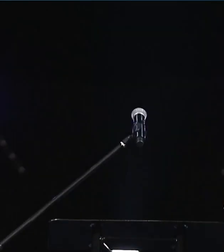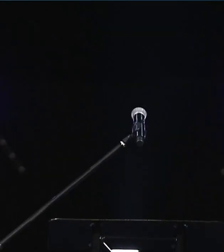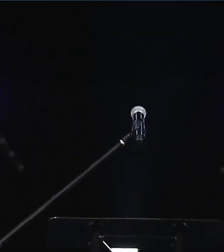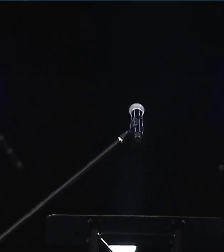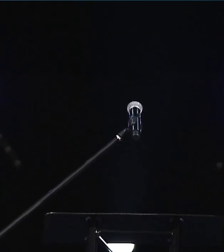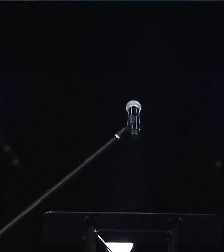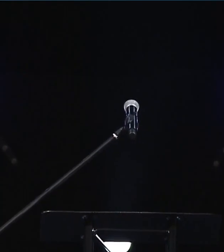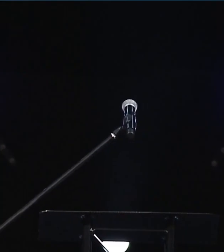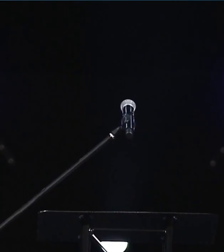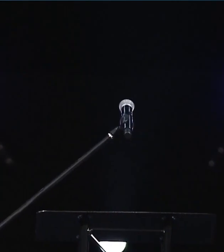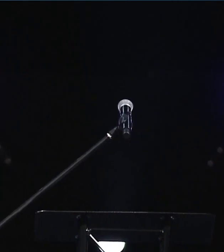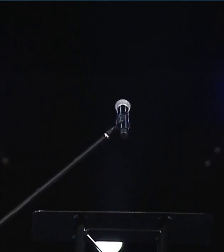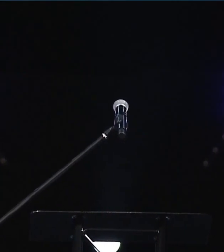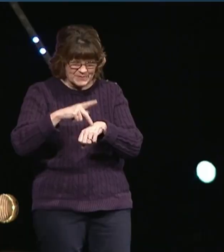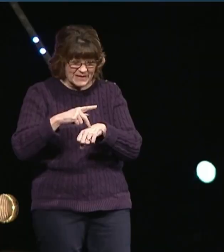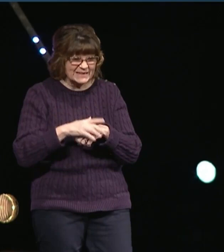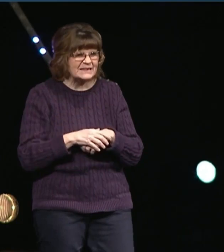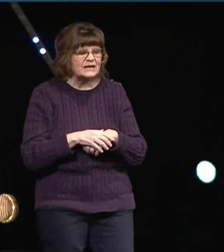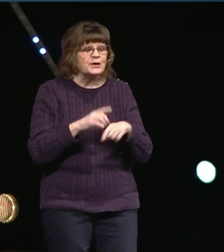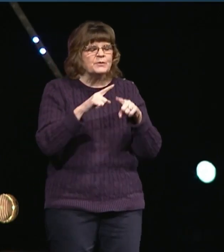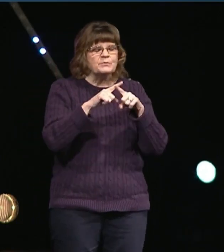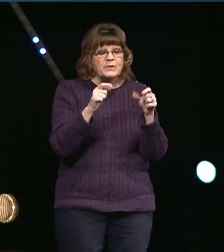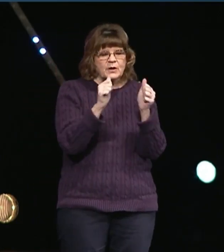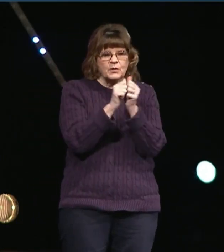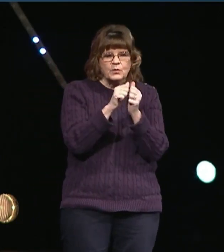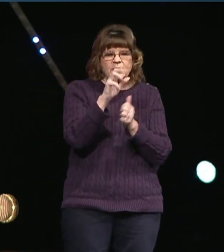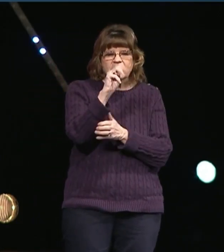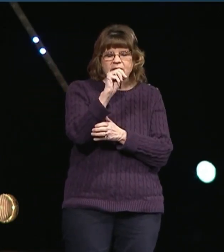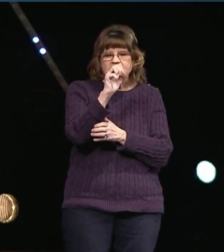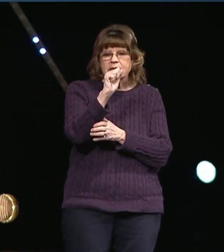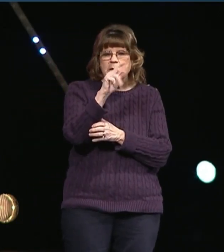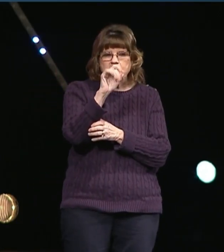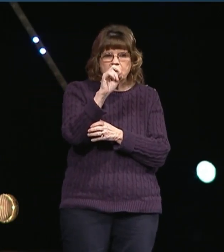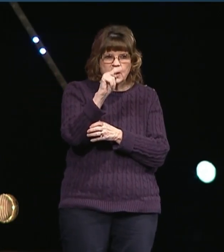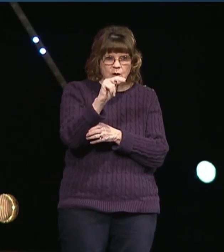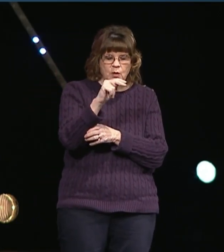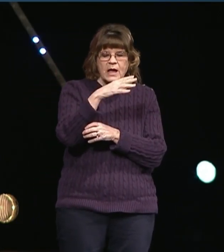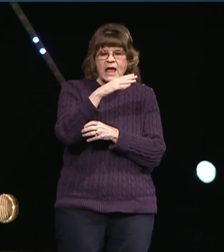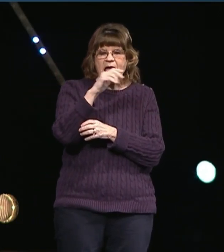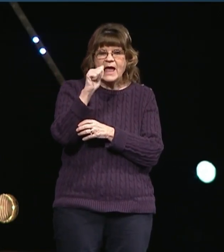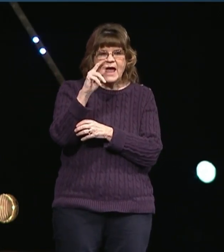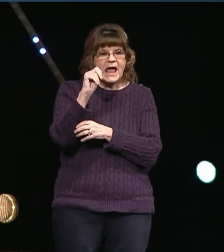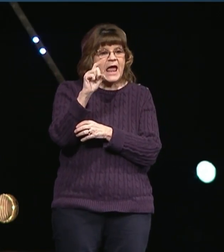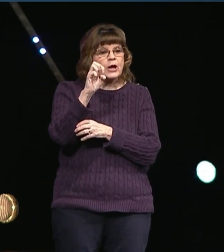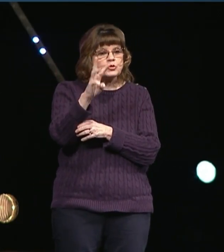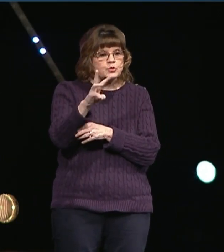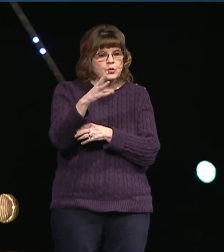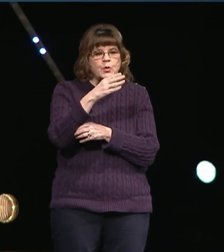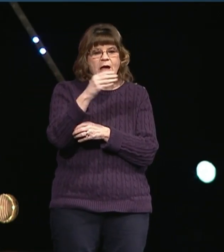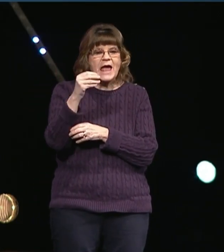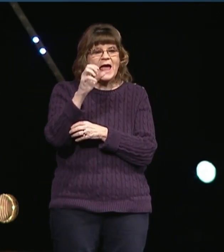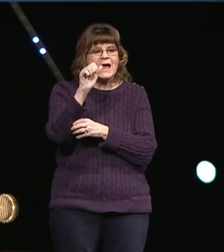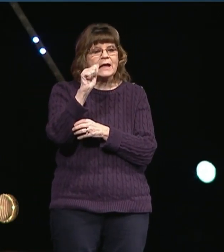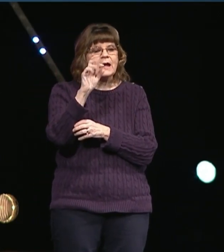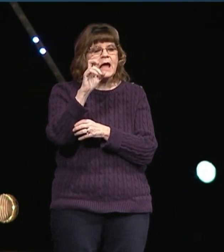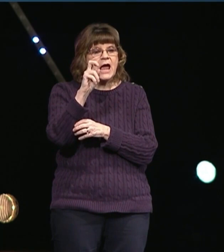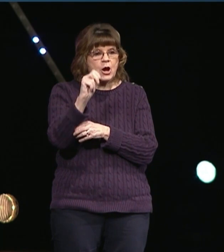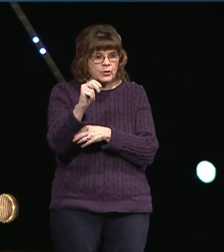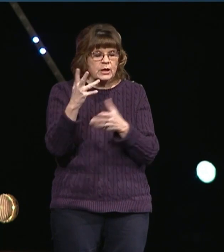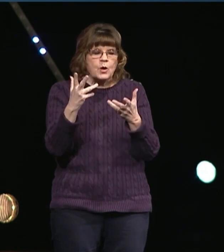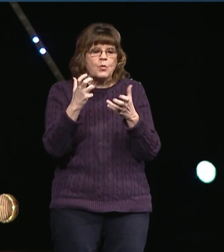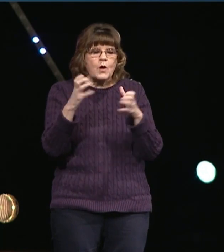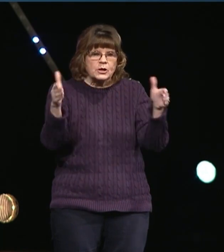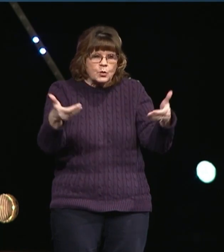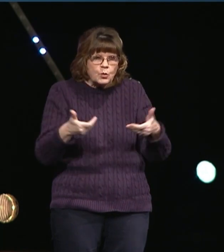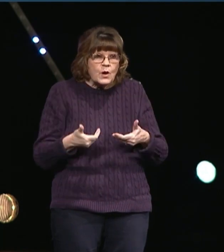On behalf of Mary Lou and Andrew and Aaron and all of Dennis's family, I'd just like to welcome you